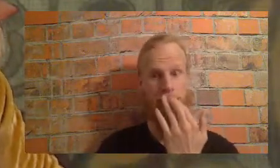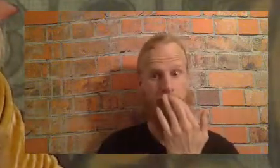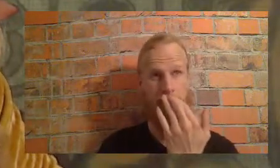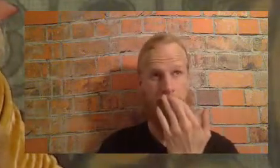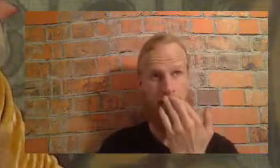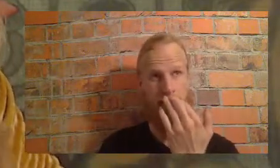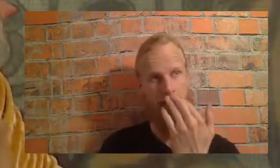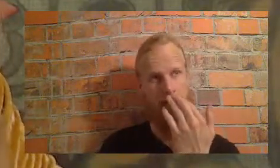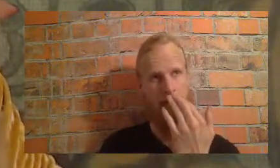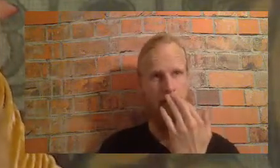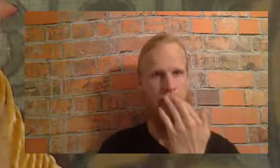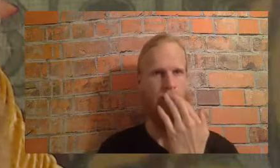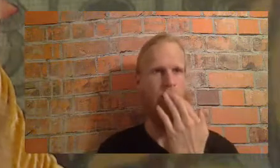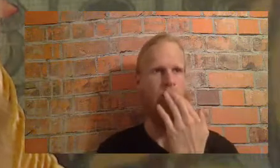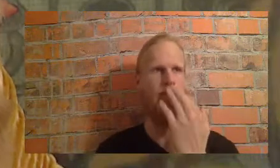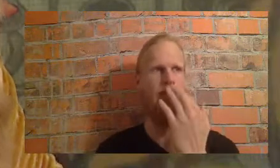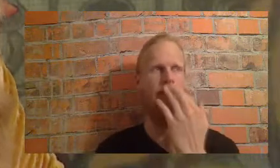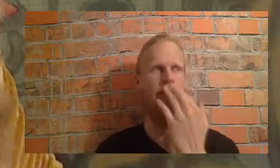might be.